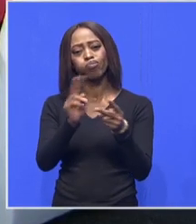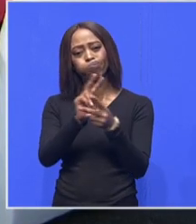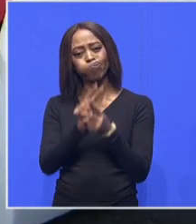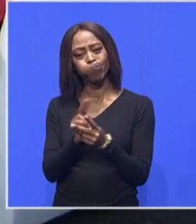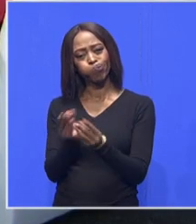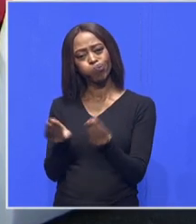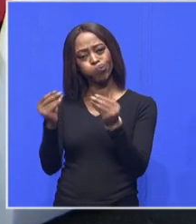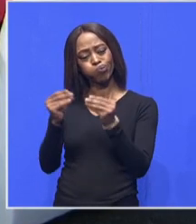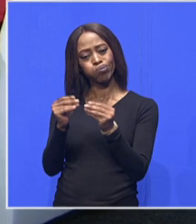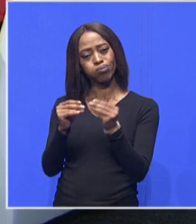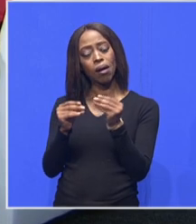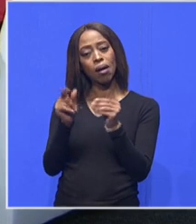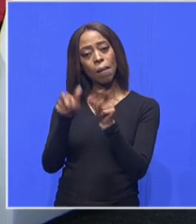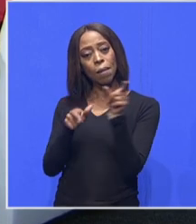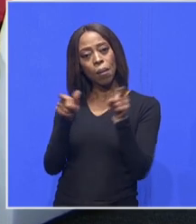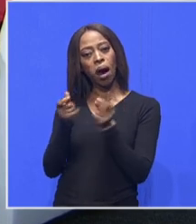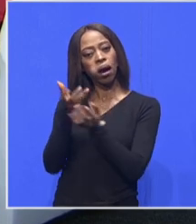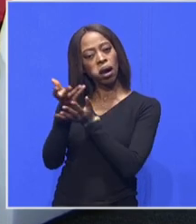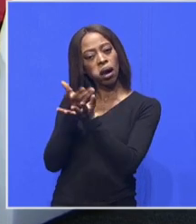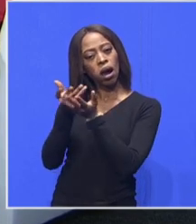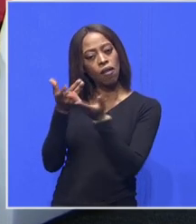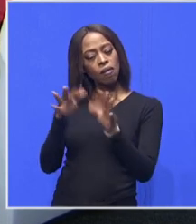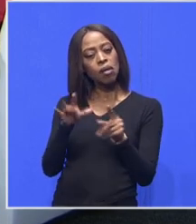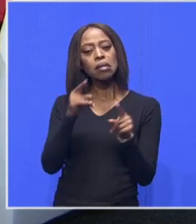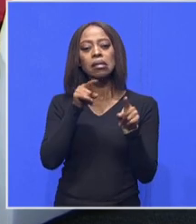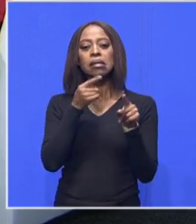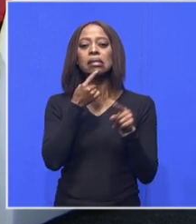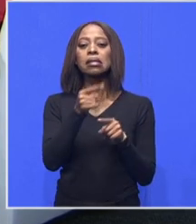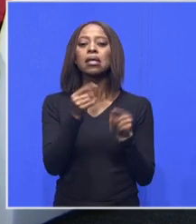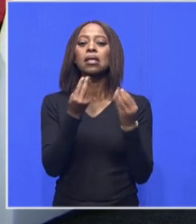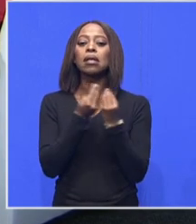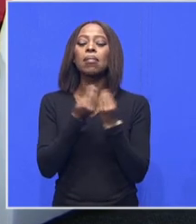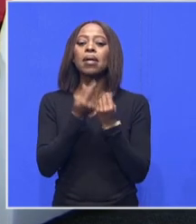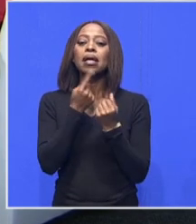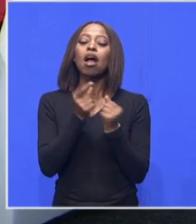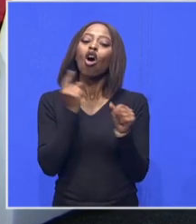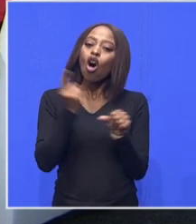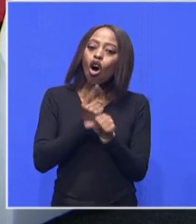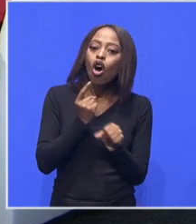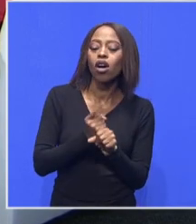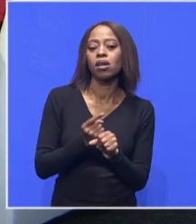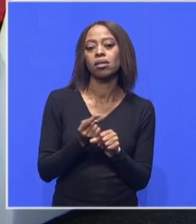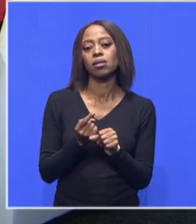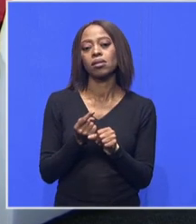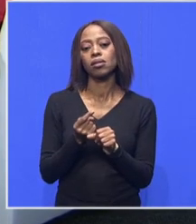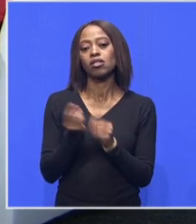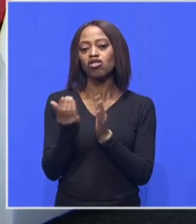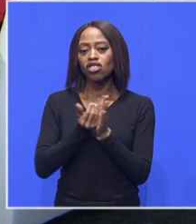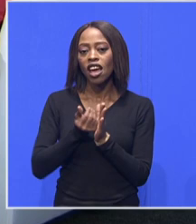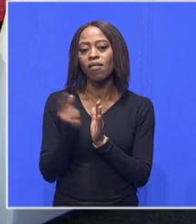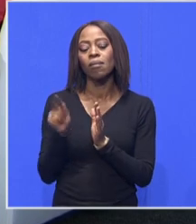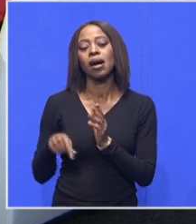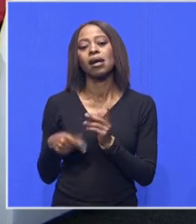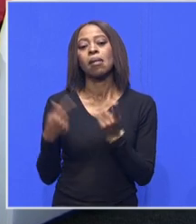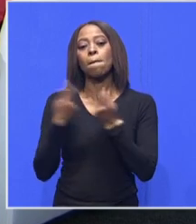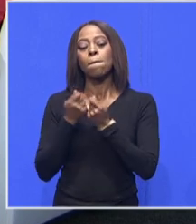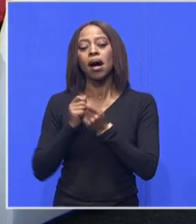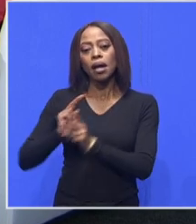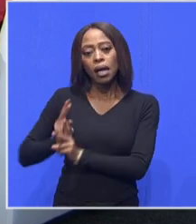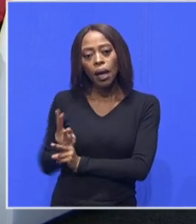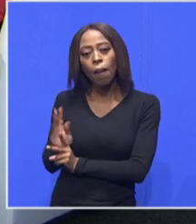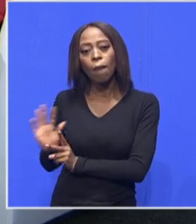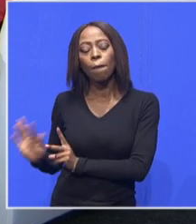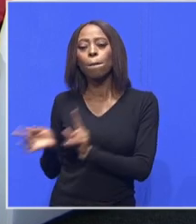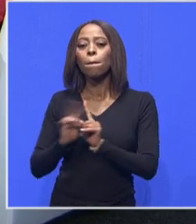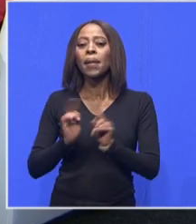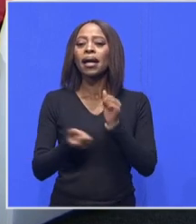I've spoken to in recent months have been saying things like, you always have something to save, you always have money to put away. But